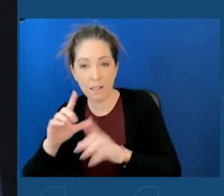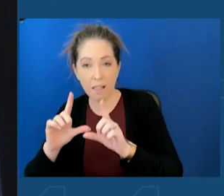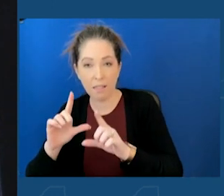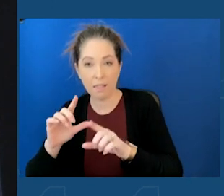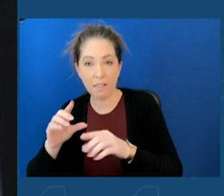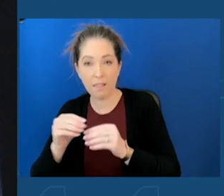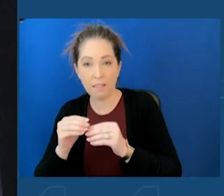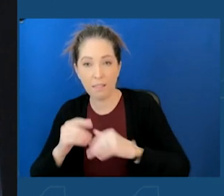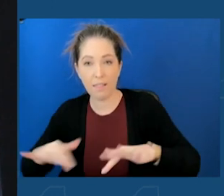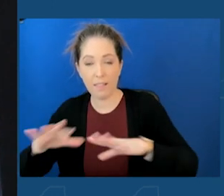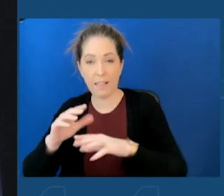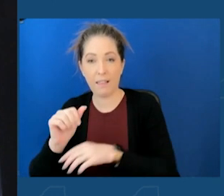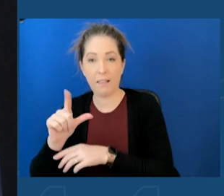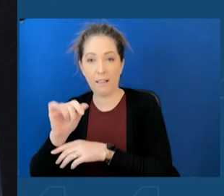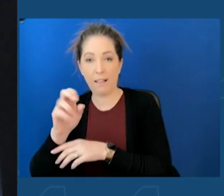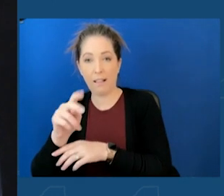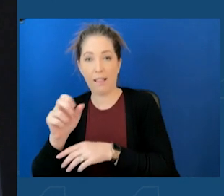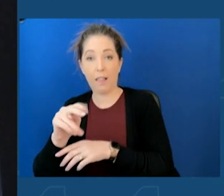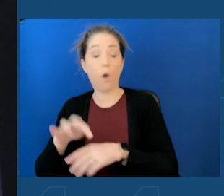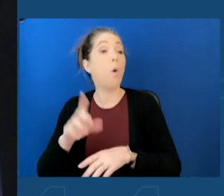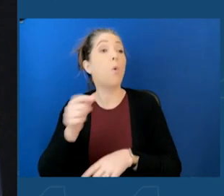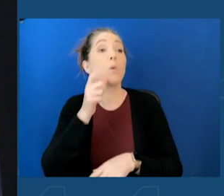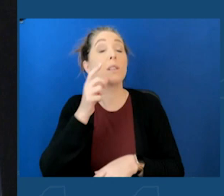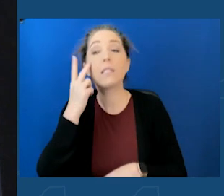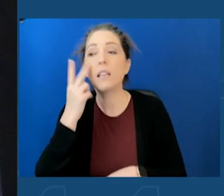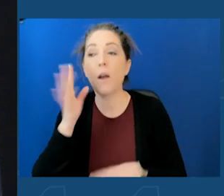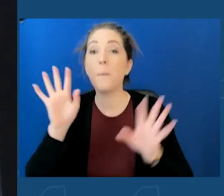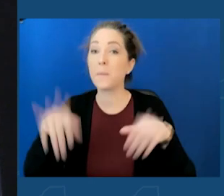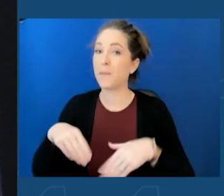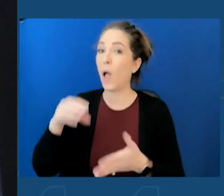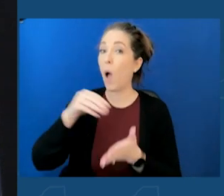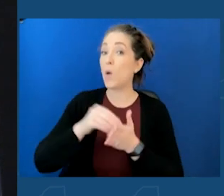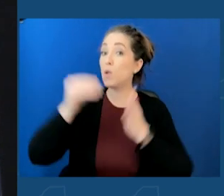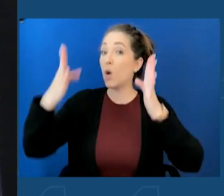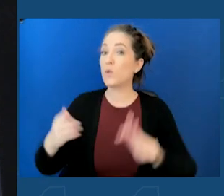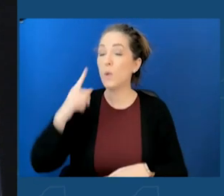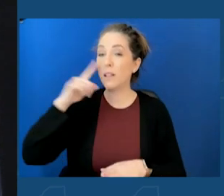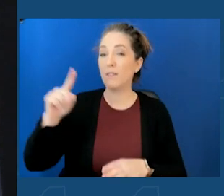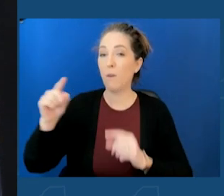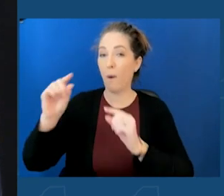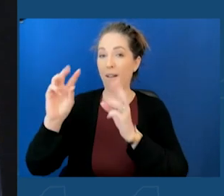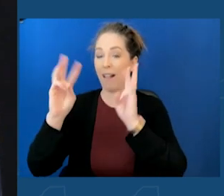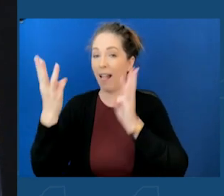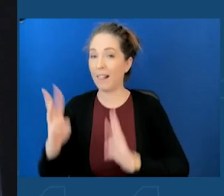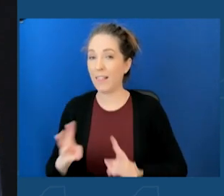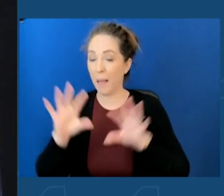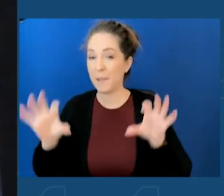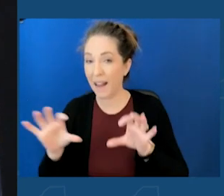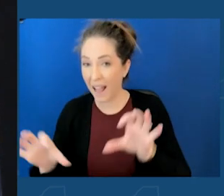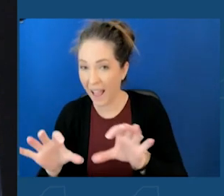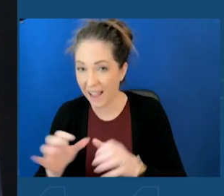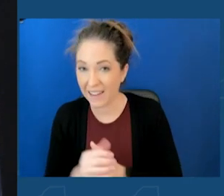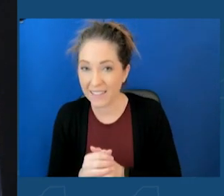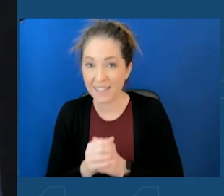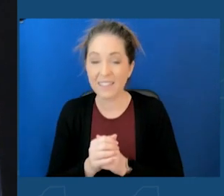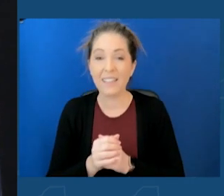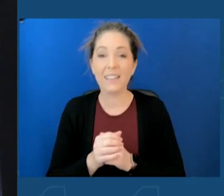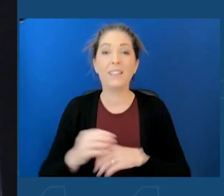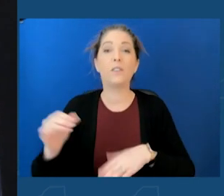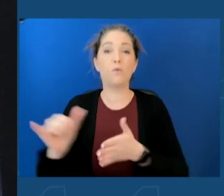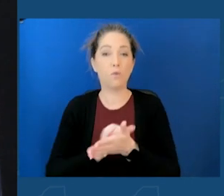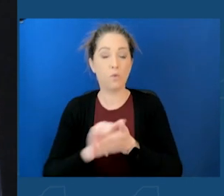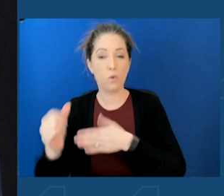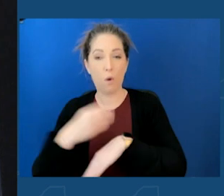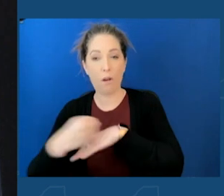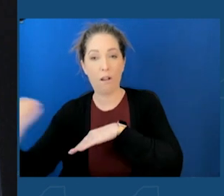Who else do I see here? Oh, Students for Climate Action is here. Melissa. New York Offshore Wind Alliance,